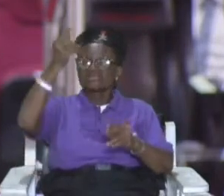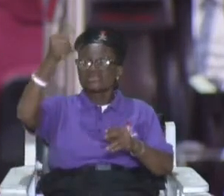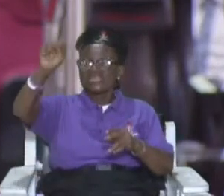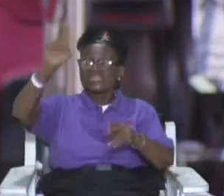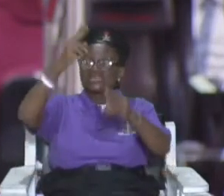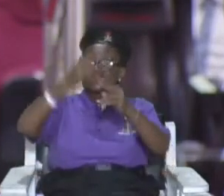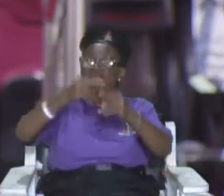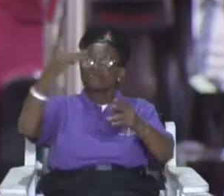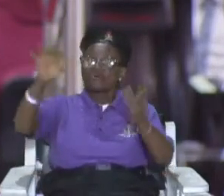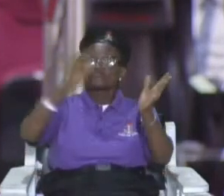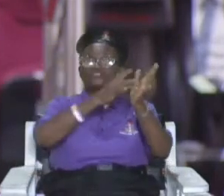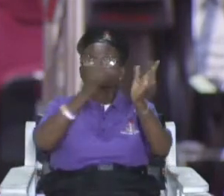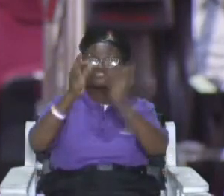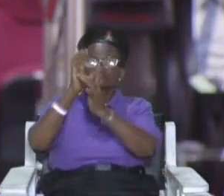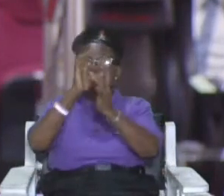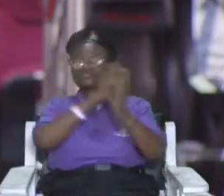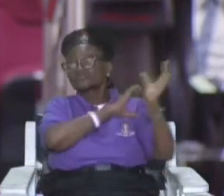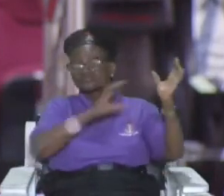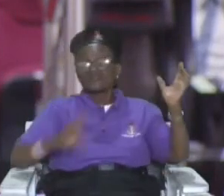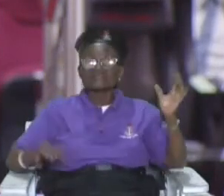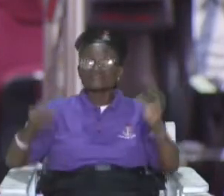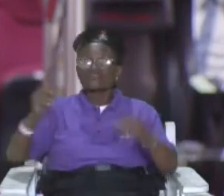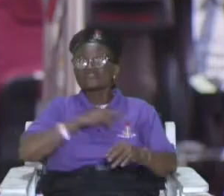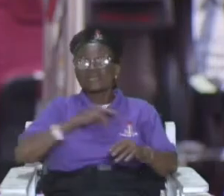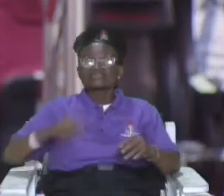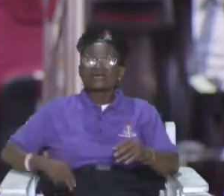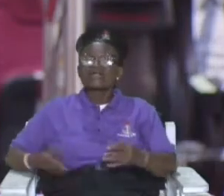Nazareth, rise up and walk.